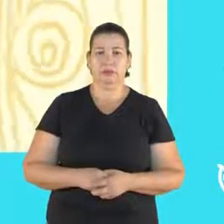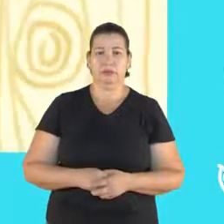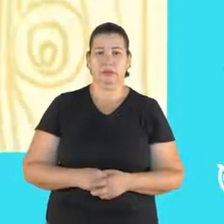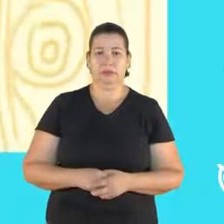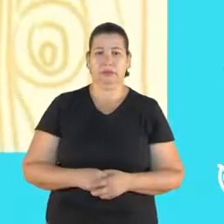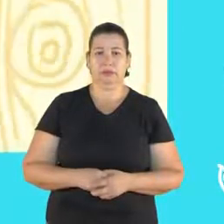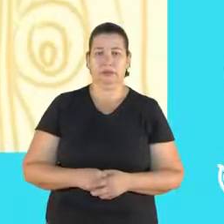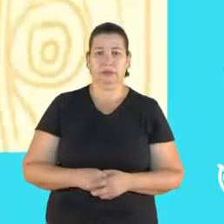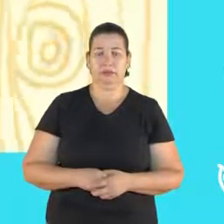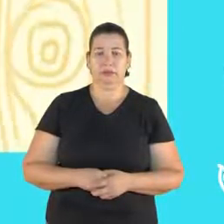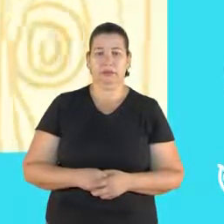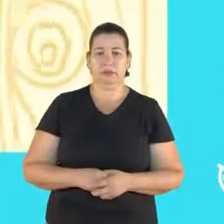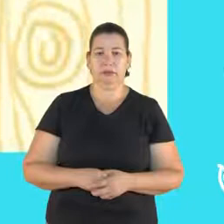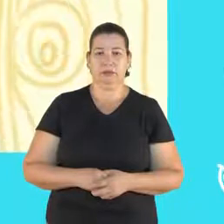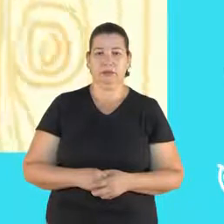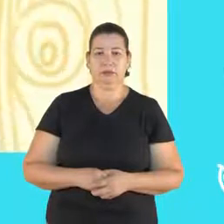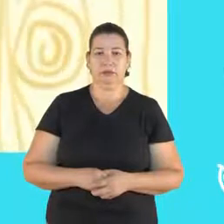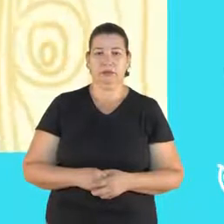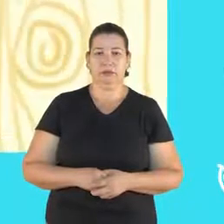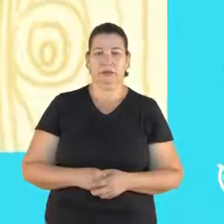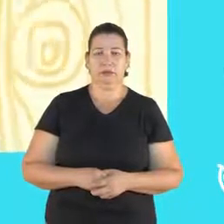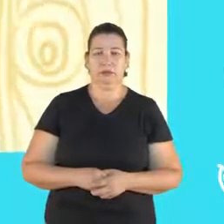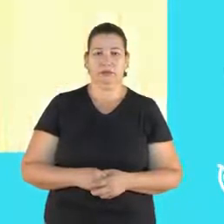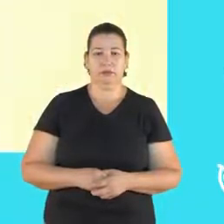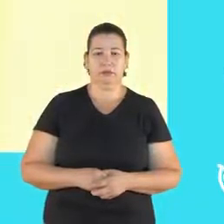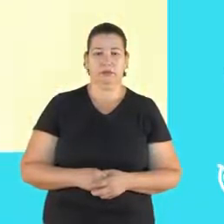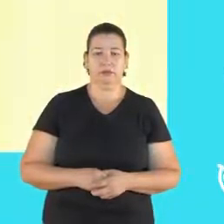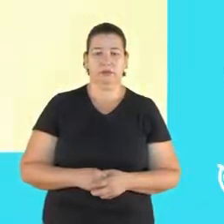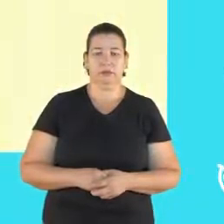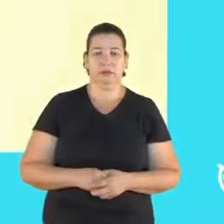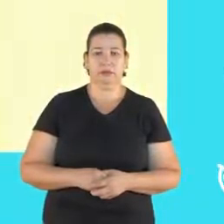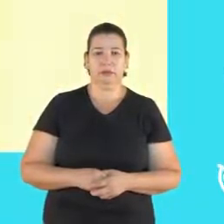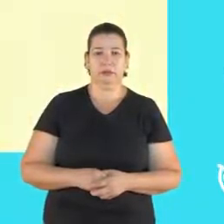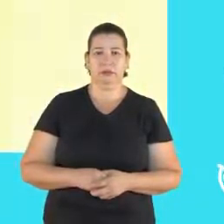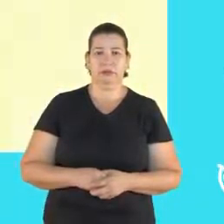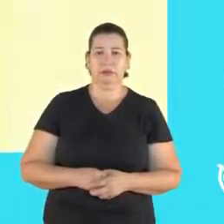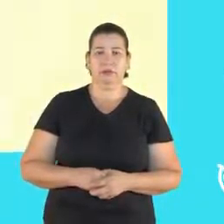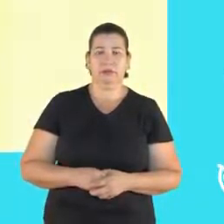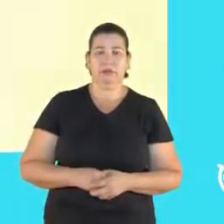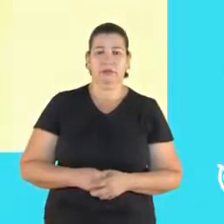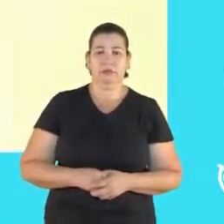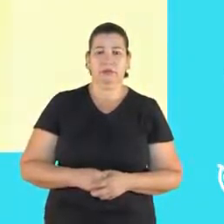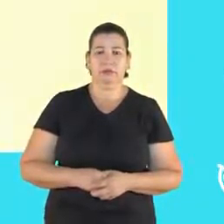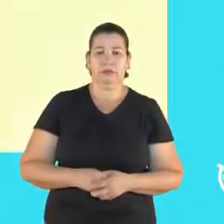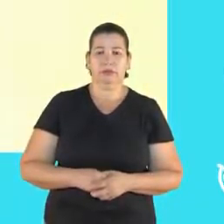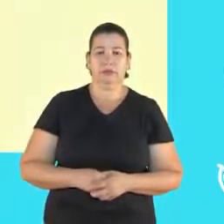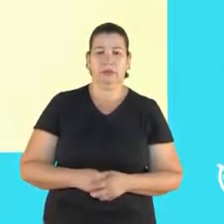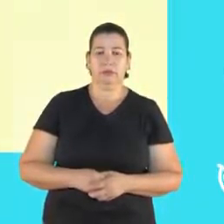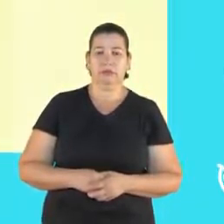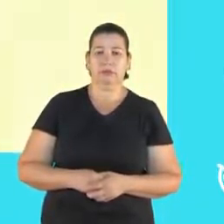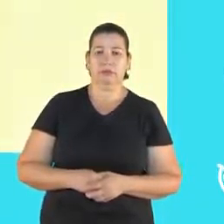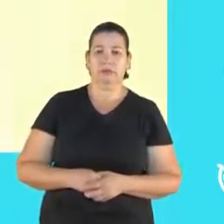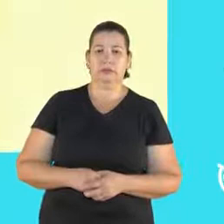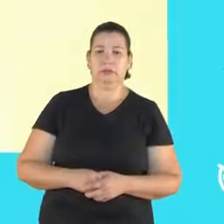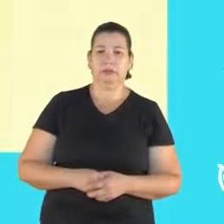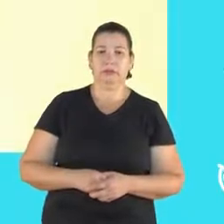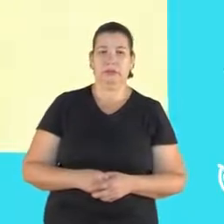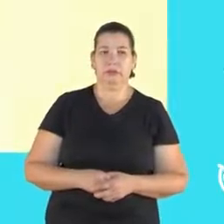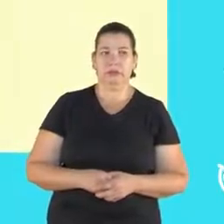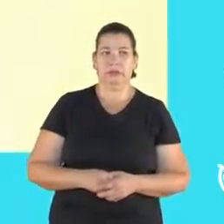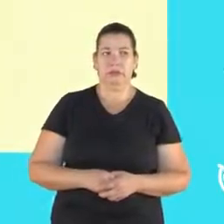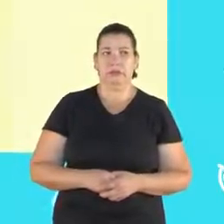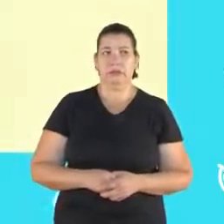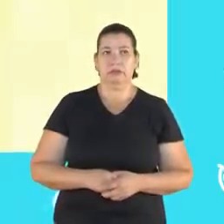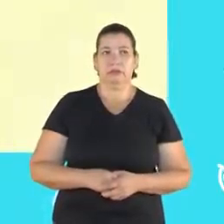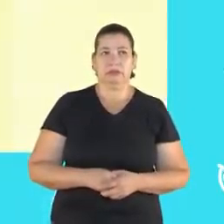some of their most visible and familiar effects during puberty. In men, puberty begins when the testes start